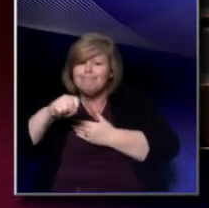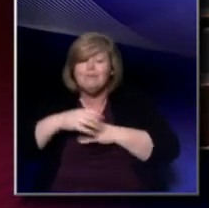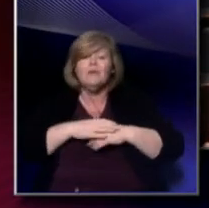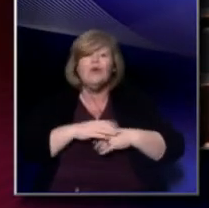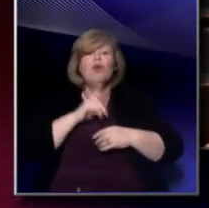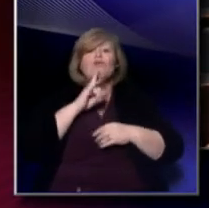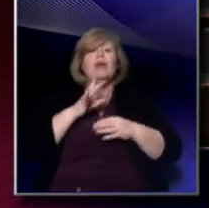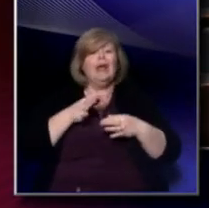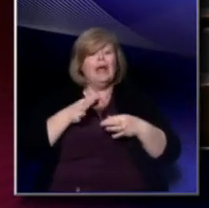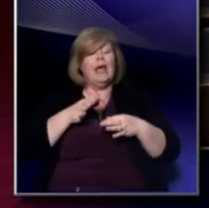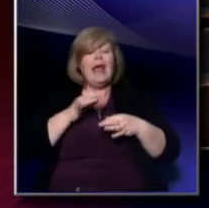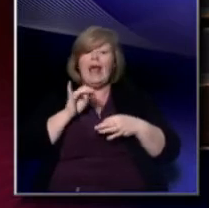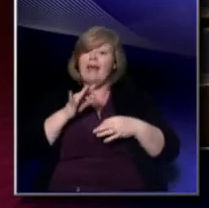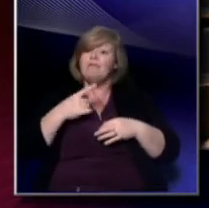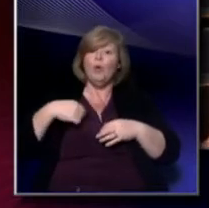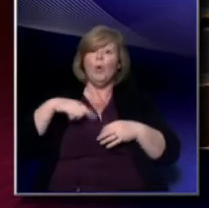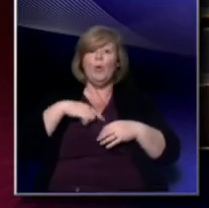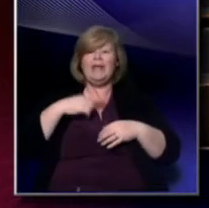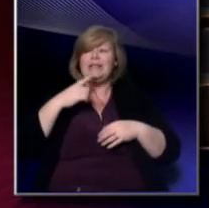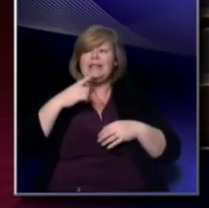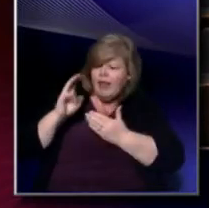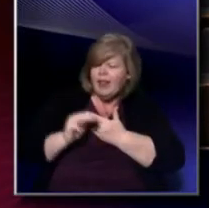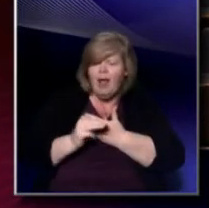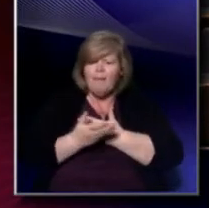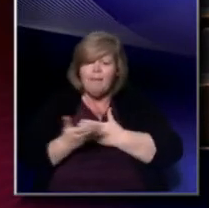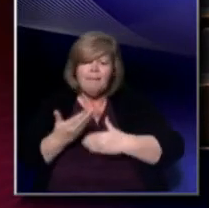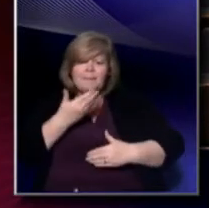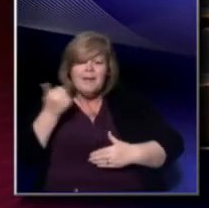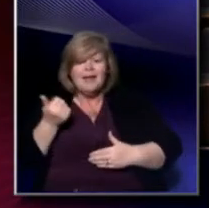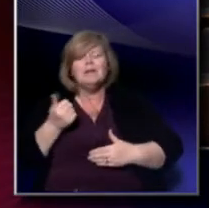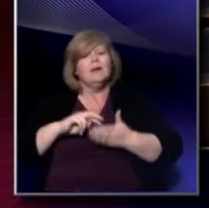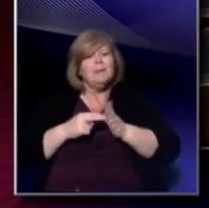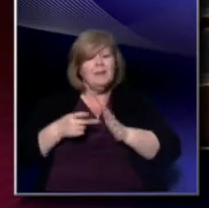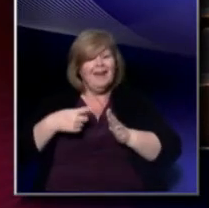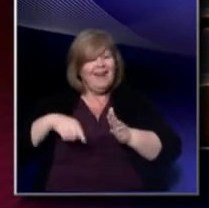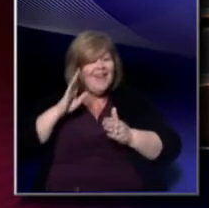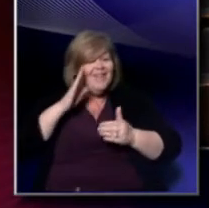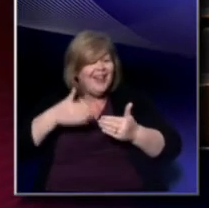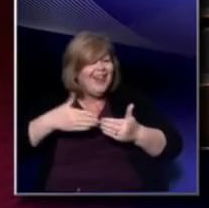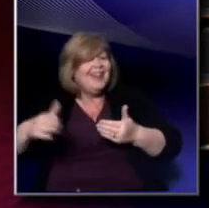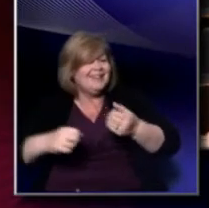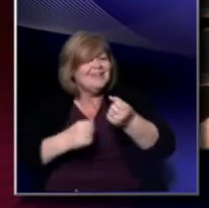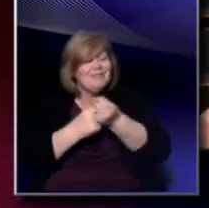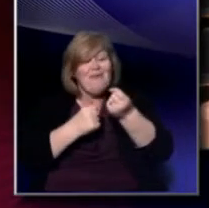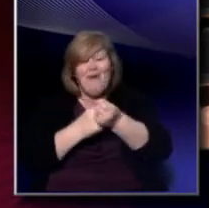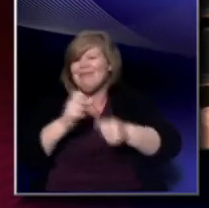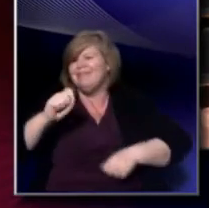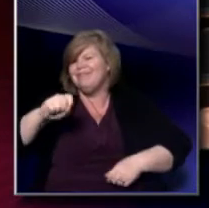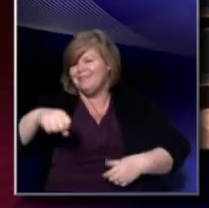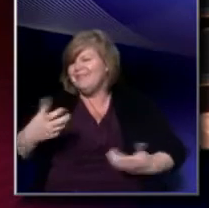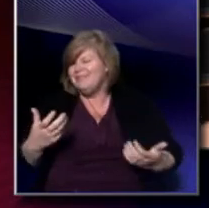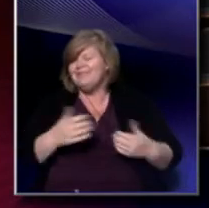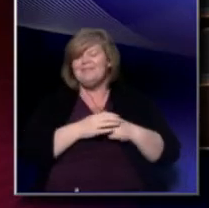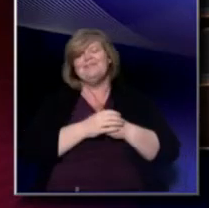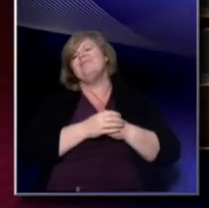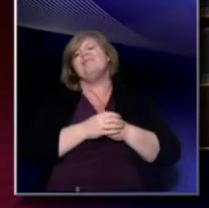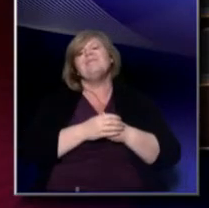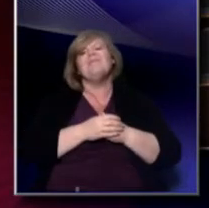approach and basically anoint, here's a curriculum and more buy-in out of the gate, and we think that that's going to carry